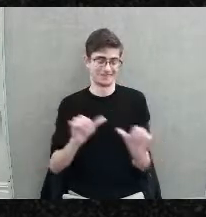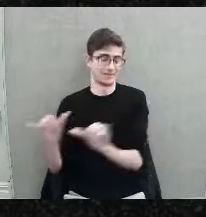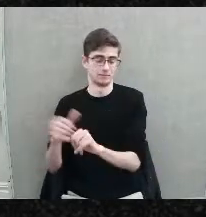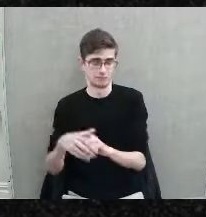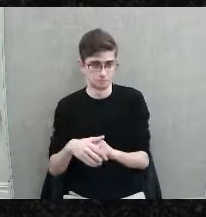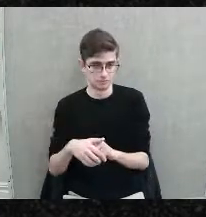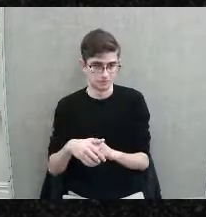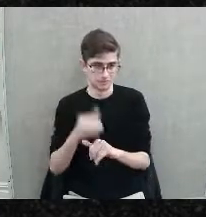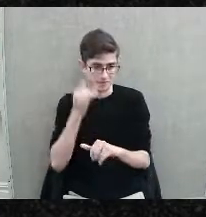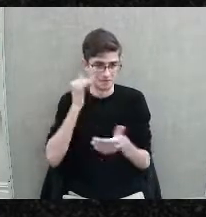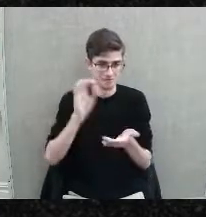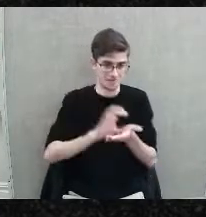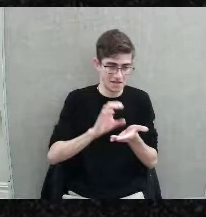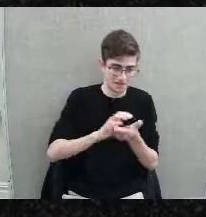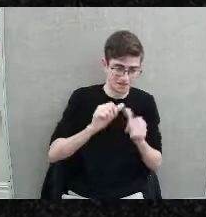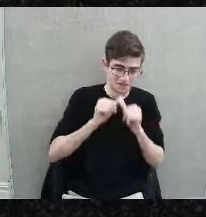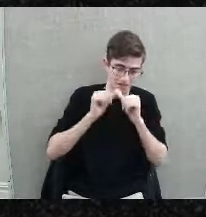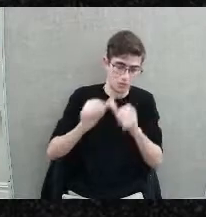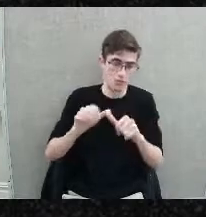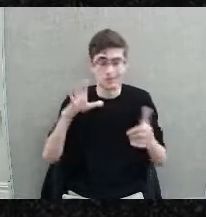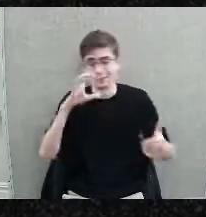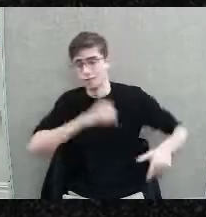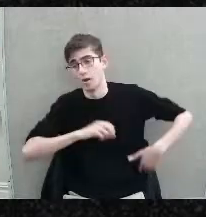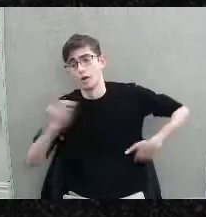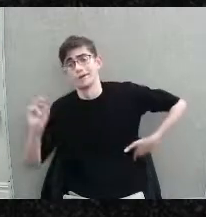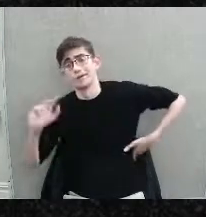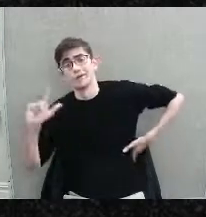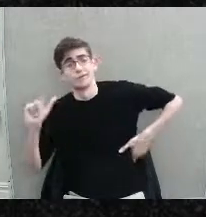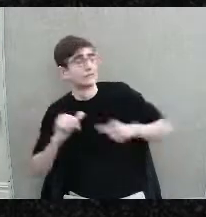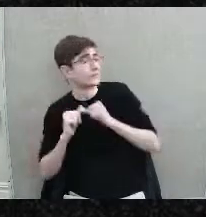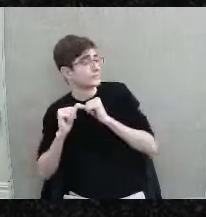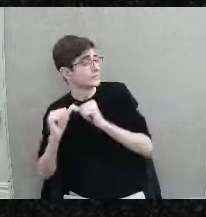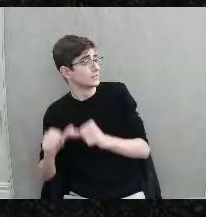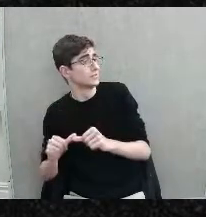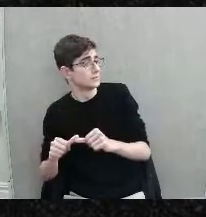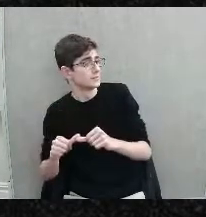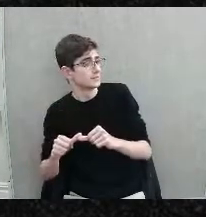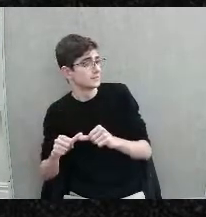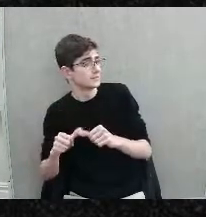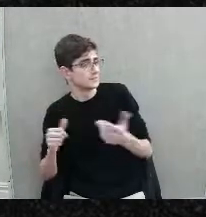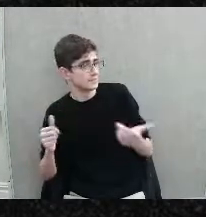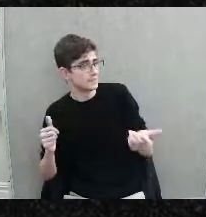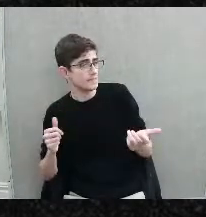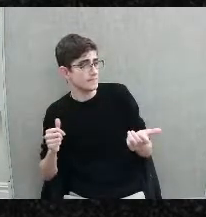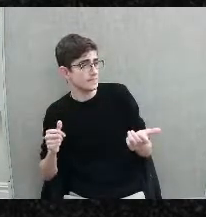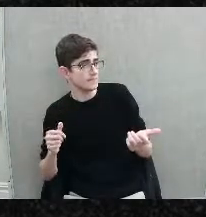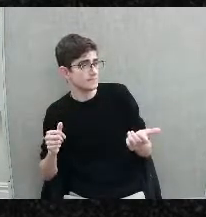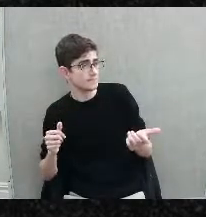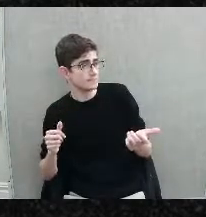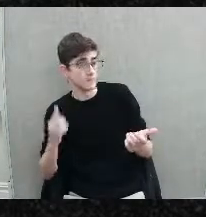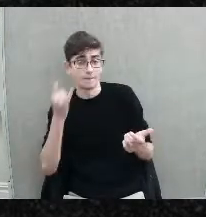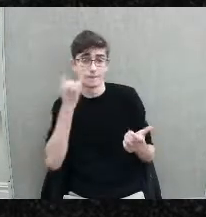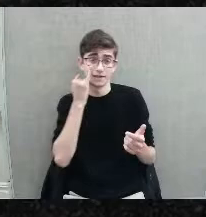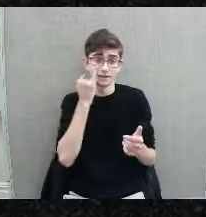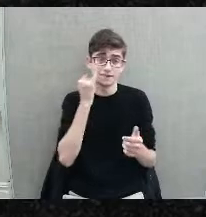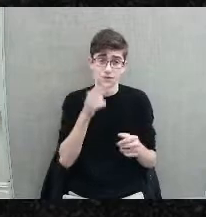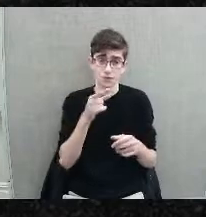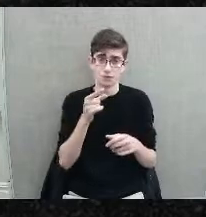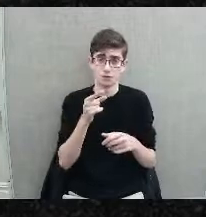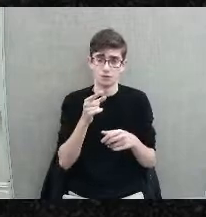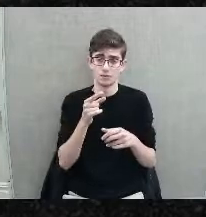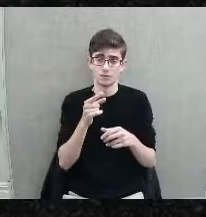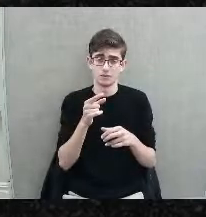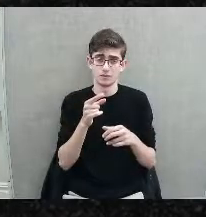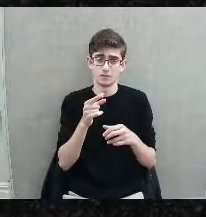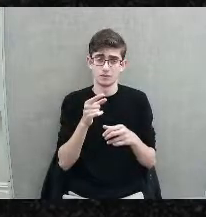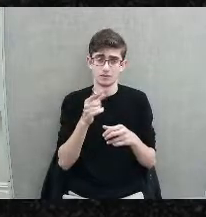as long as capitalism is ongoing, we actually can't see that there's any kind of end to neoliberalism. But if we look at the